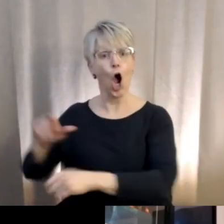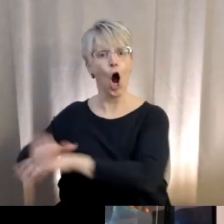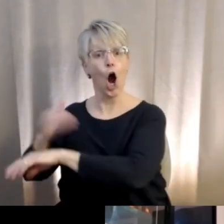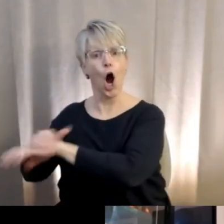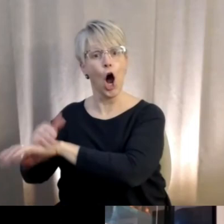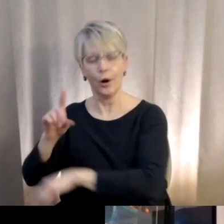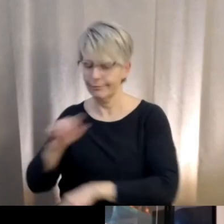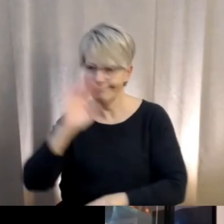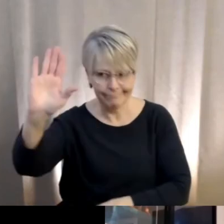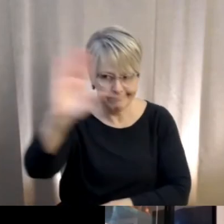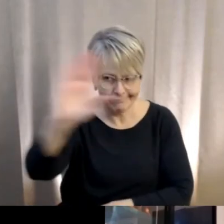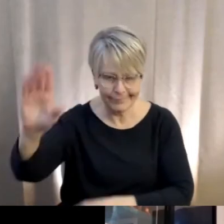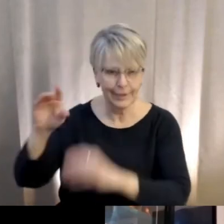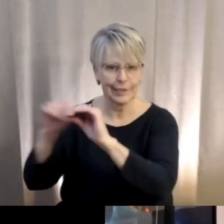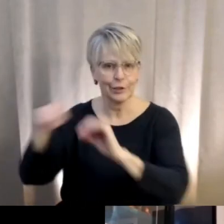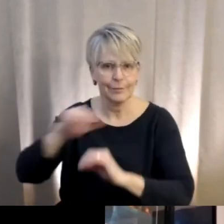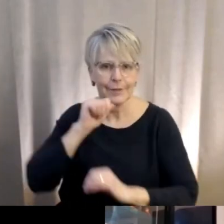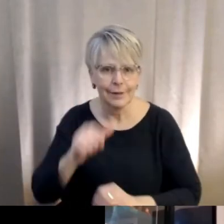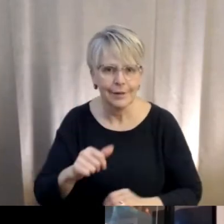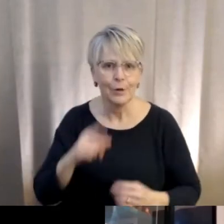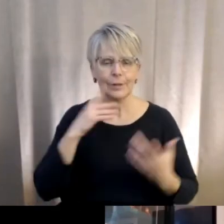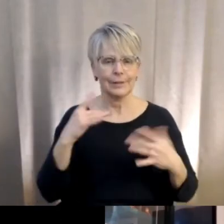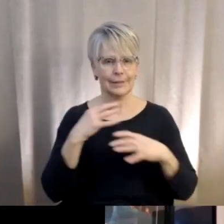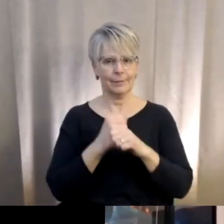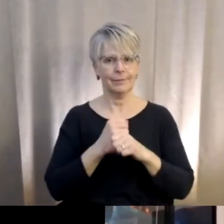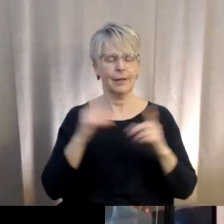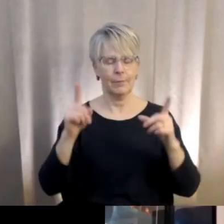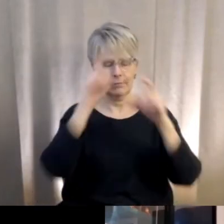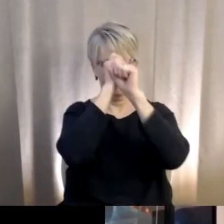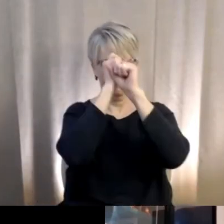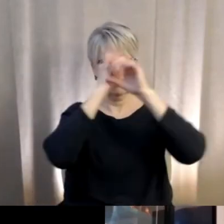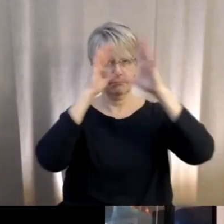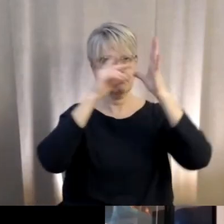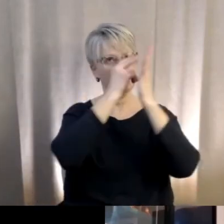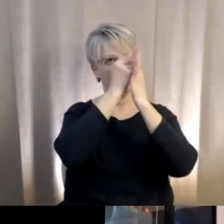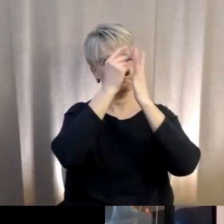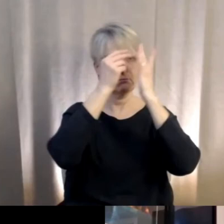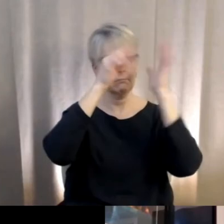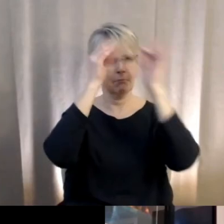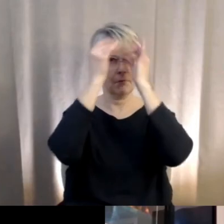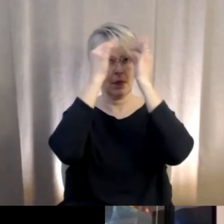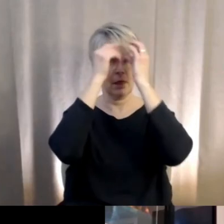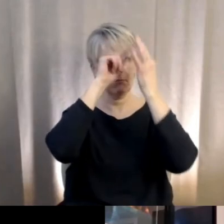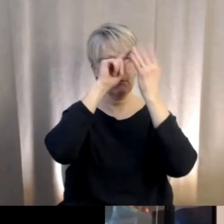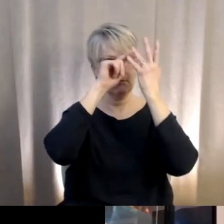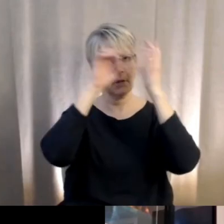know, easiest thing to summarize, map it out. And then, you know, make a